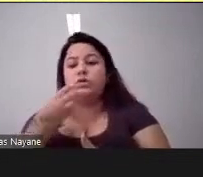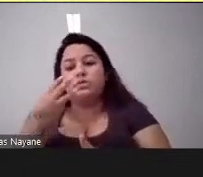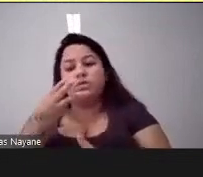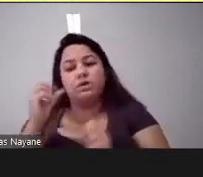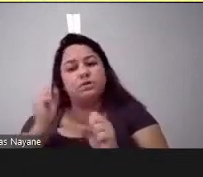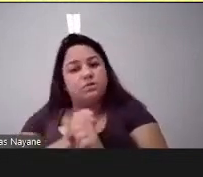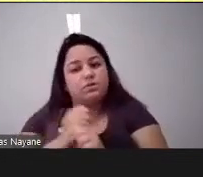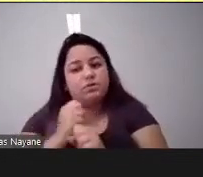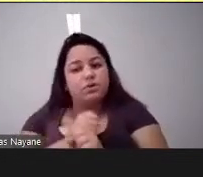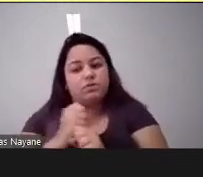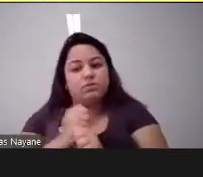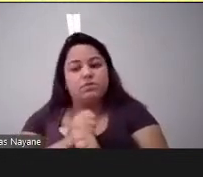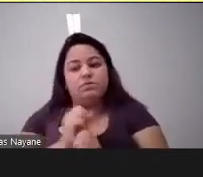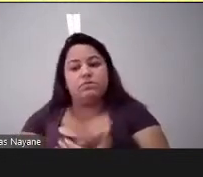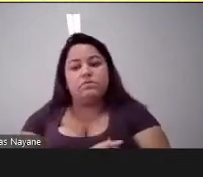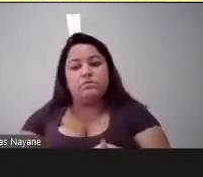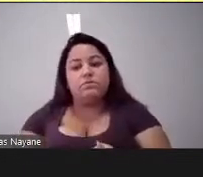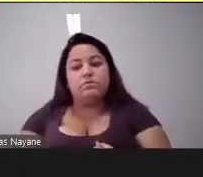and is debated